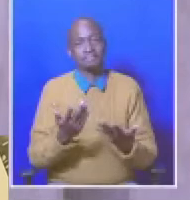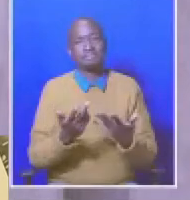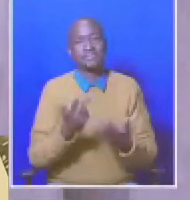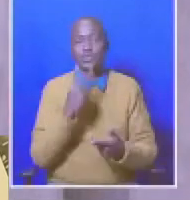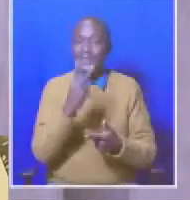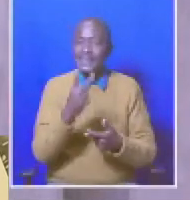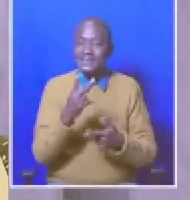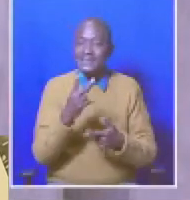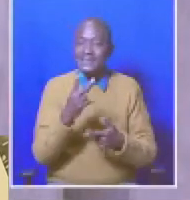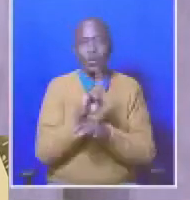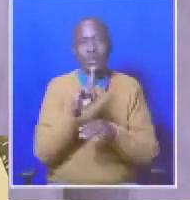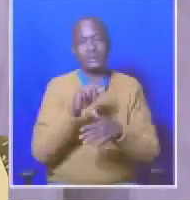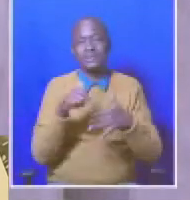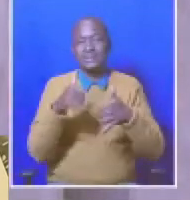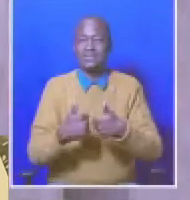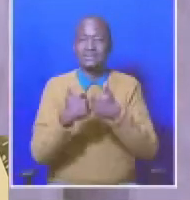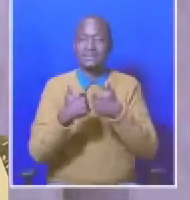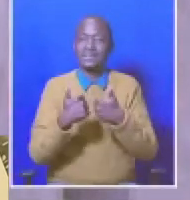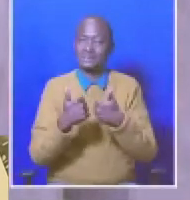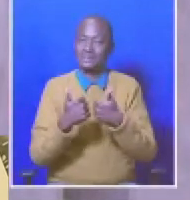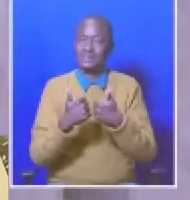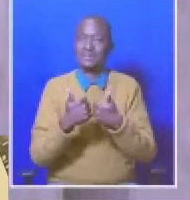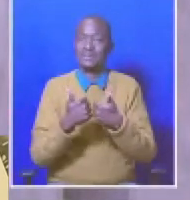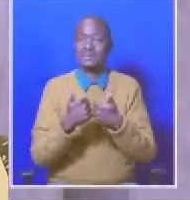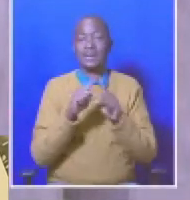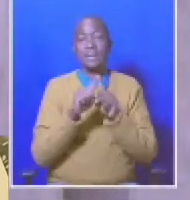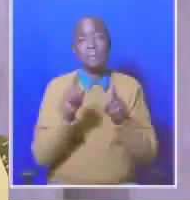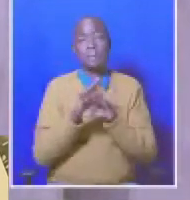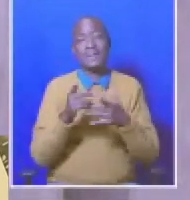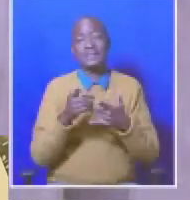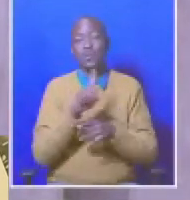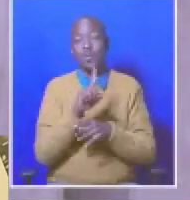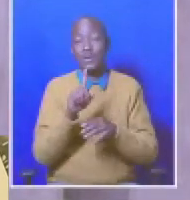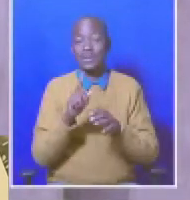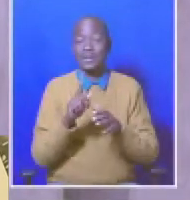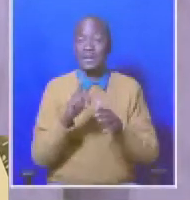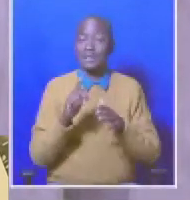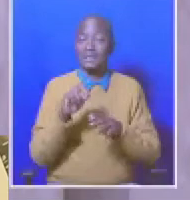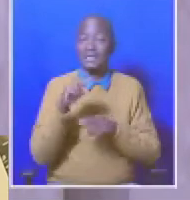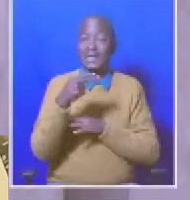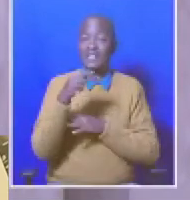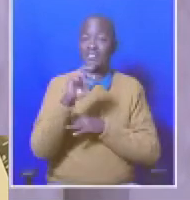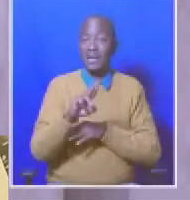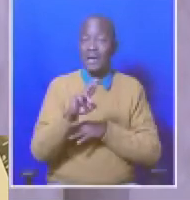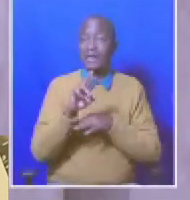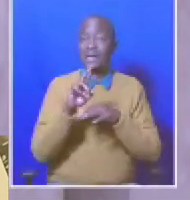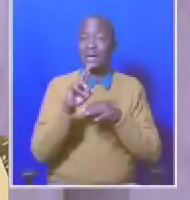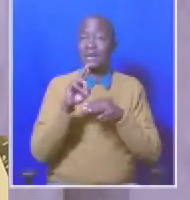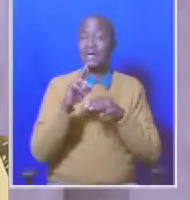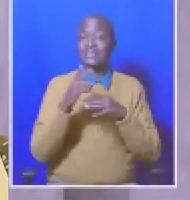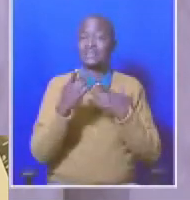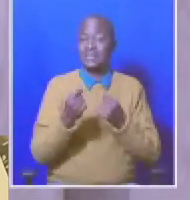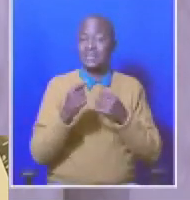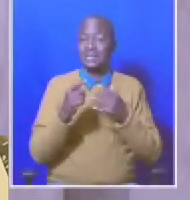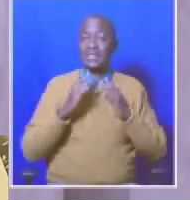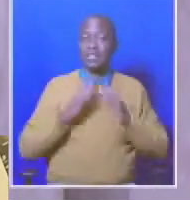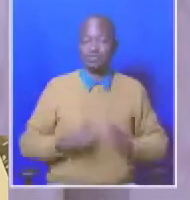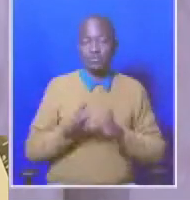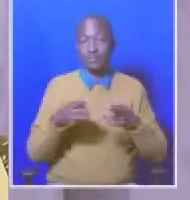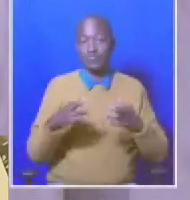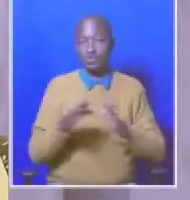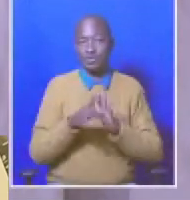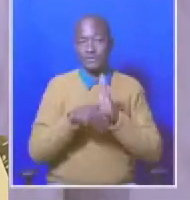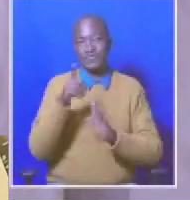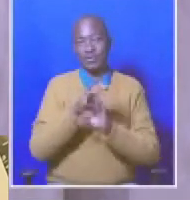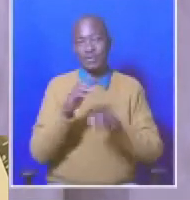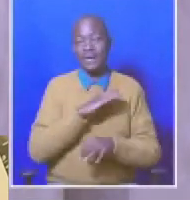the challenges are. But the good thing with the HRDs, DRC, the Human Resource Development Council, is